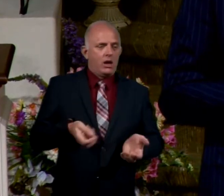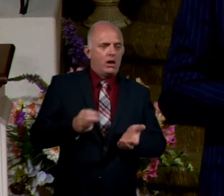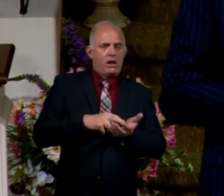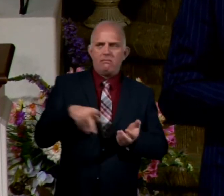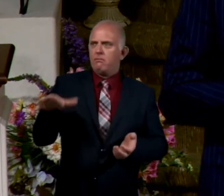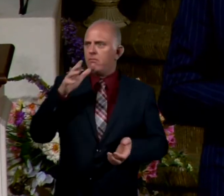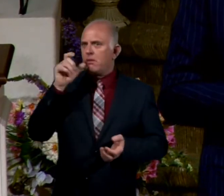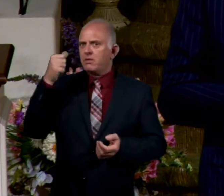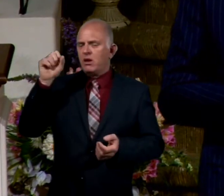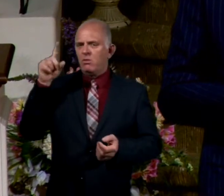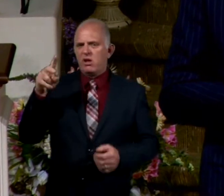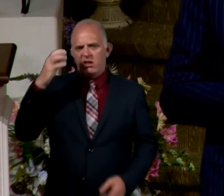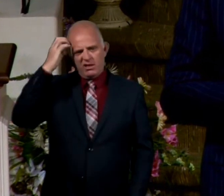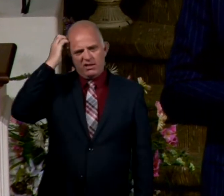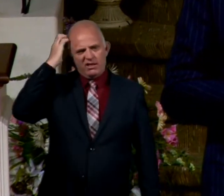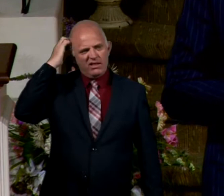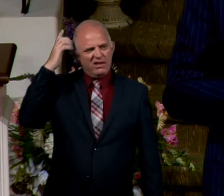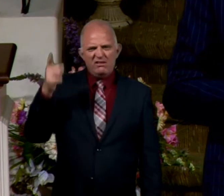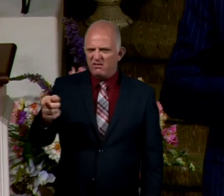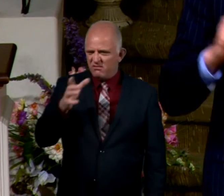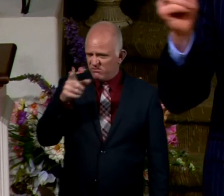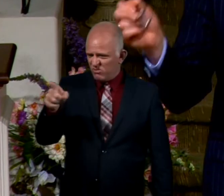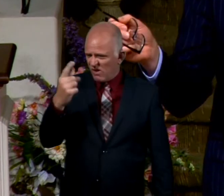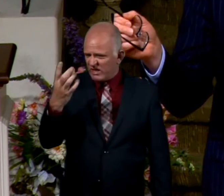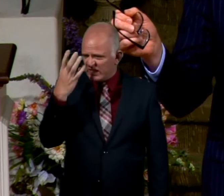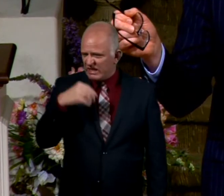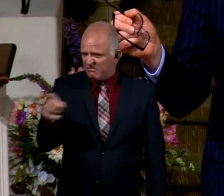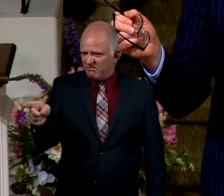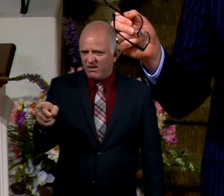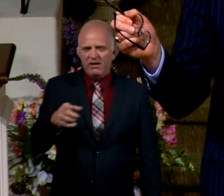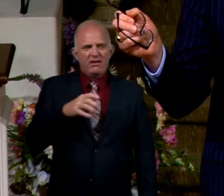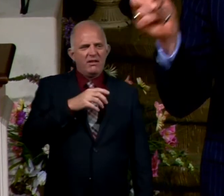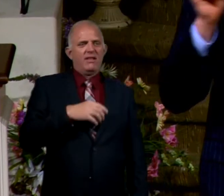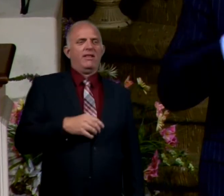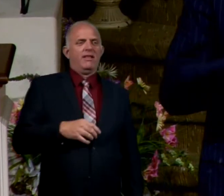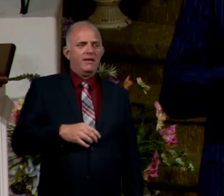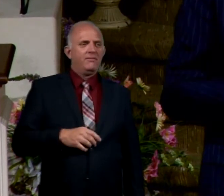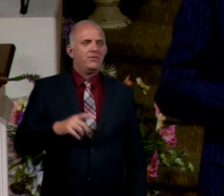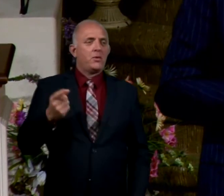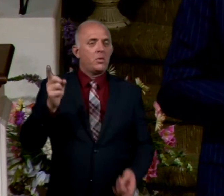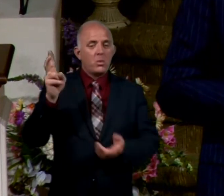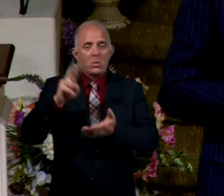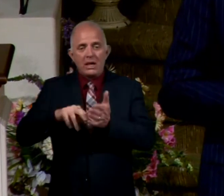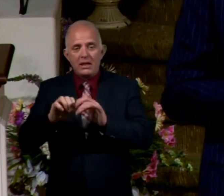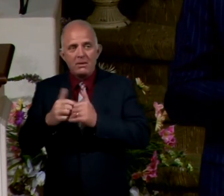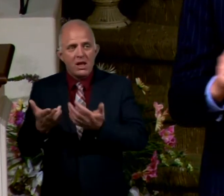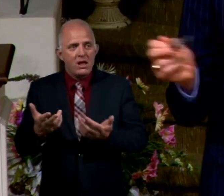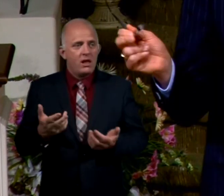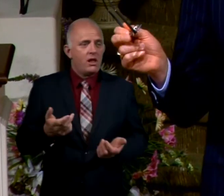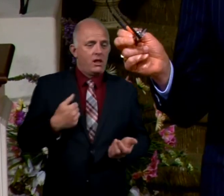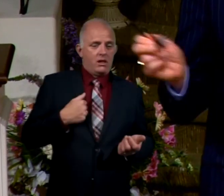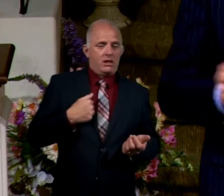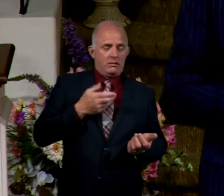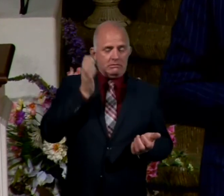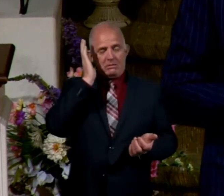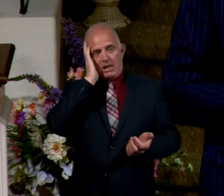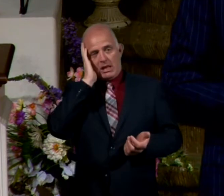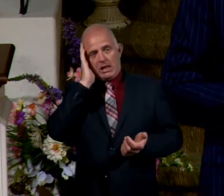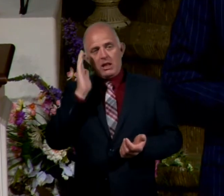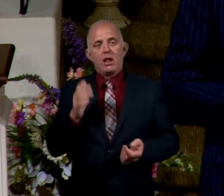I thought, Mom, do you ever sleep? Sometimes she'd be reading her Bible when I go to bed, and she'd be reading her Bible when I woke up. I thought, you read your Bible all night,